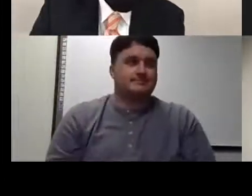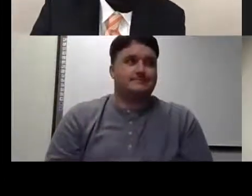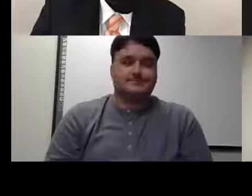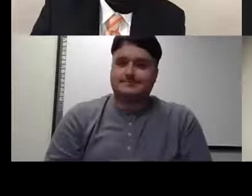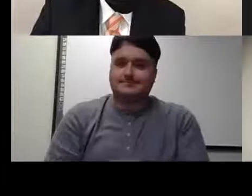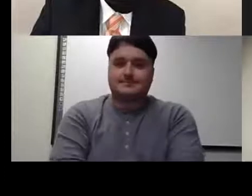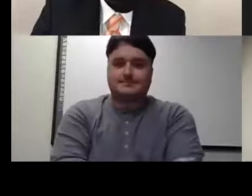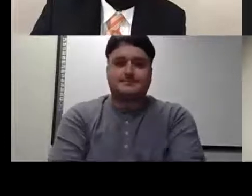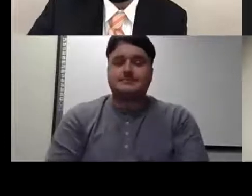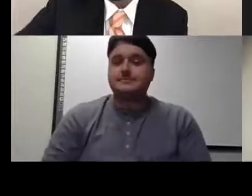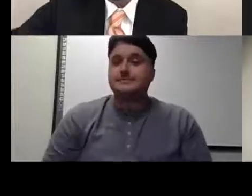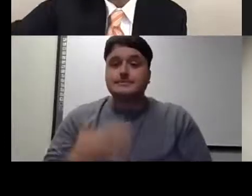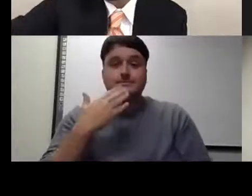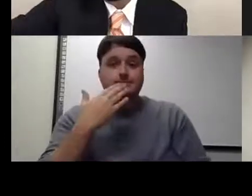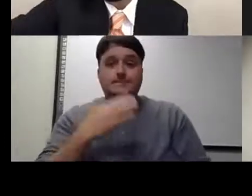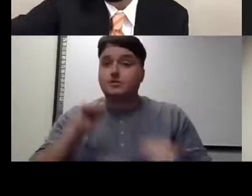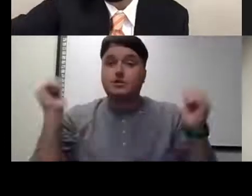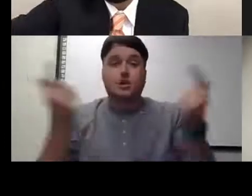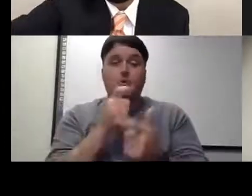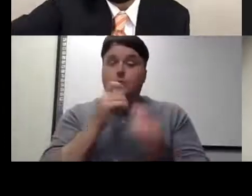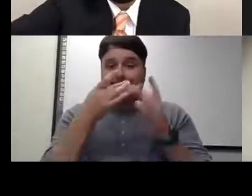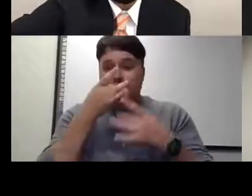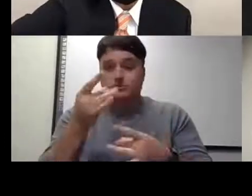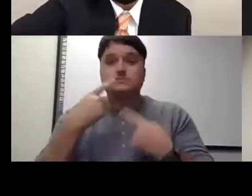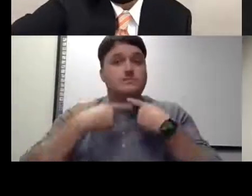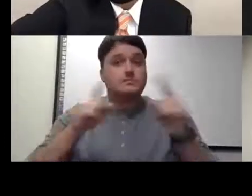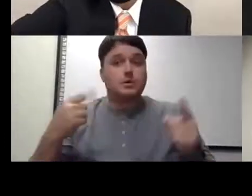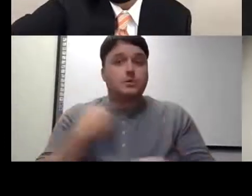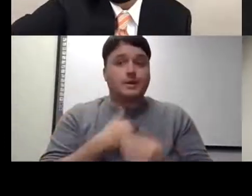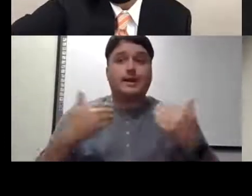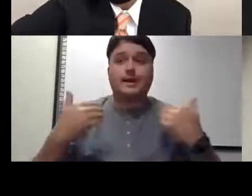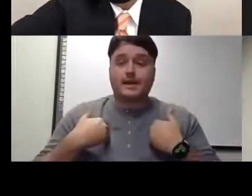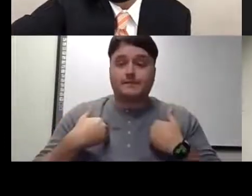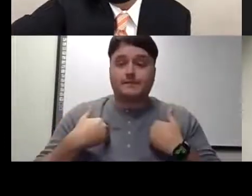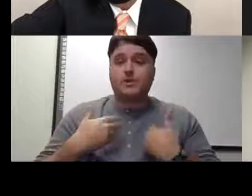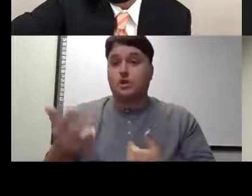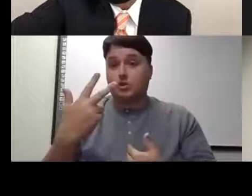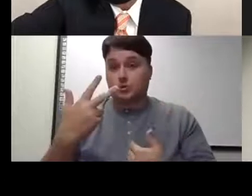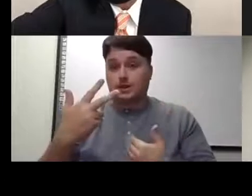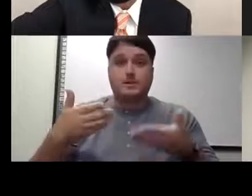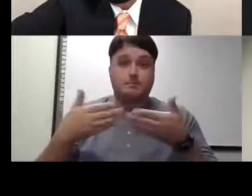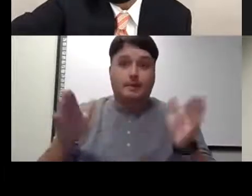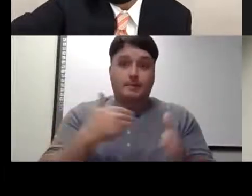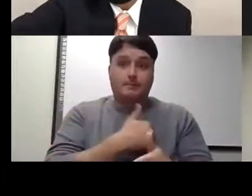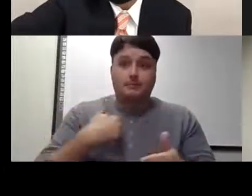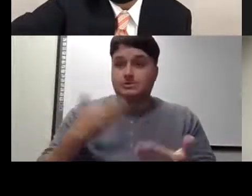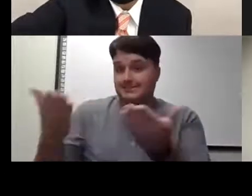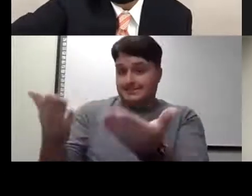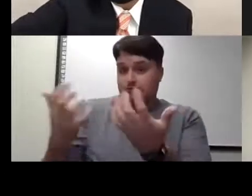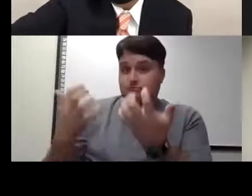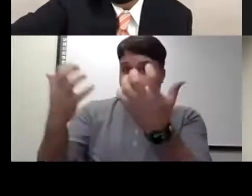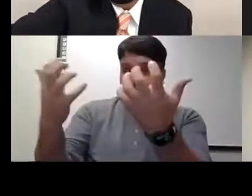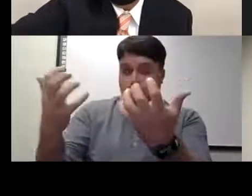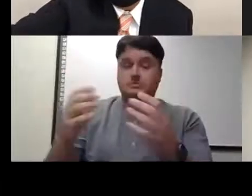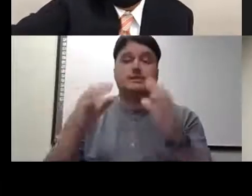Great, thank you. And then for anyone interested, I also am going to announce that we do have 3 public members in the audience and 52